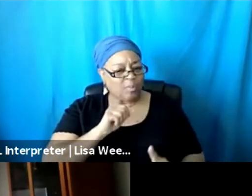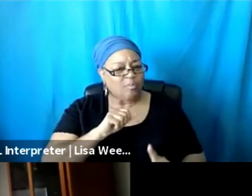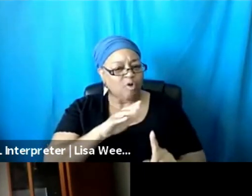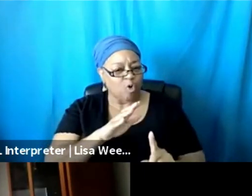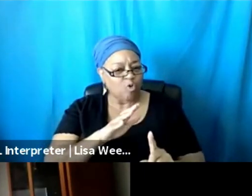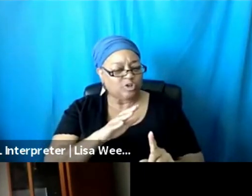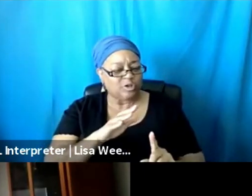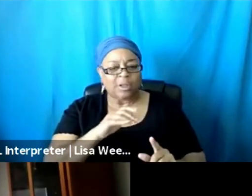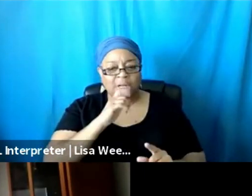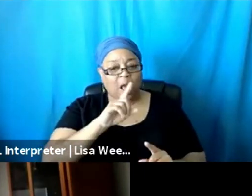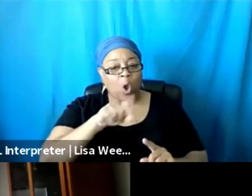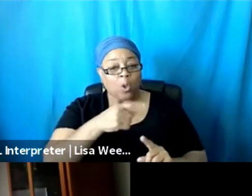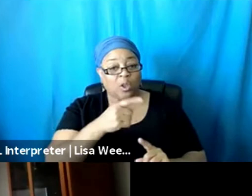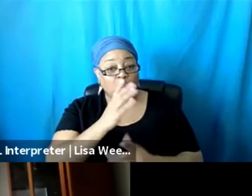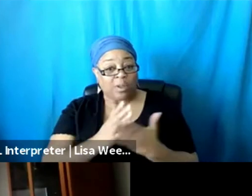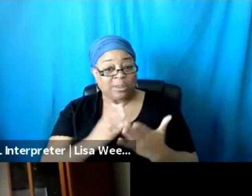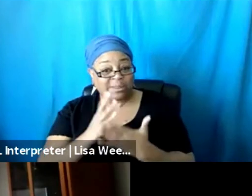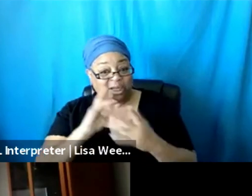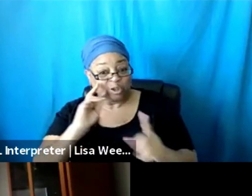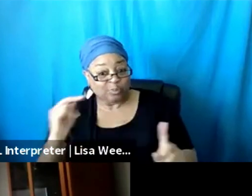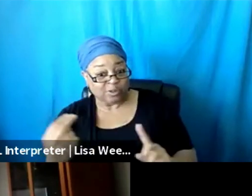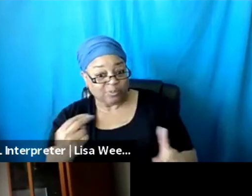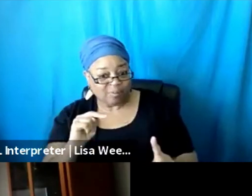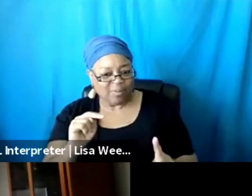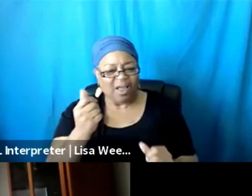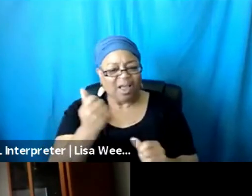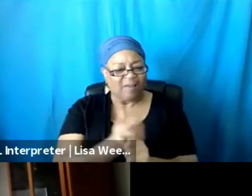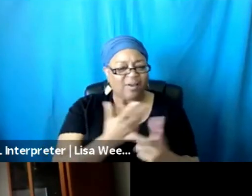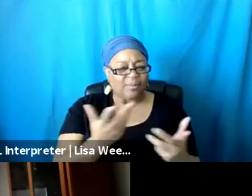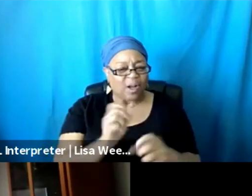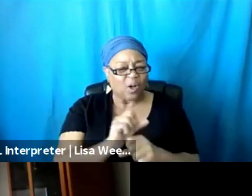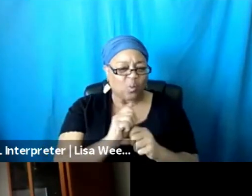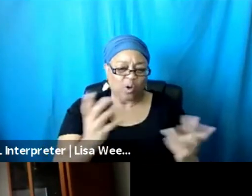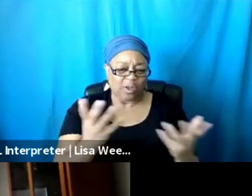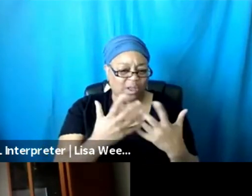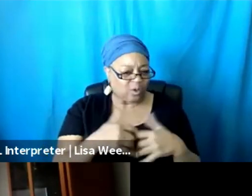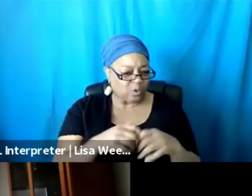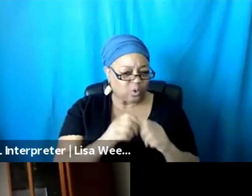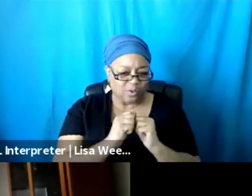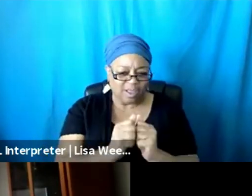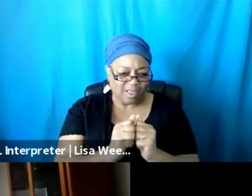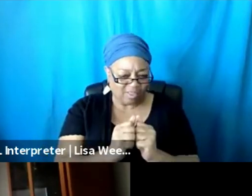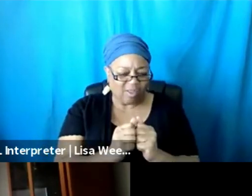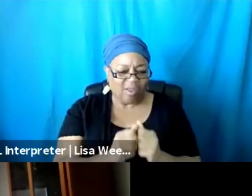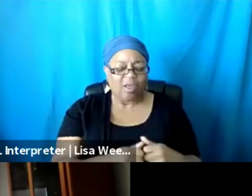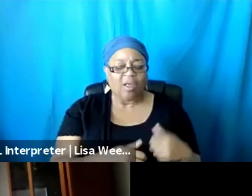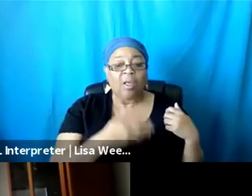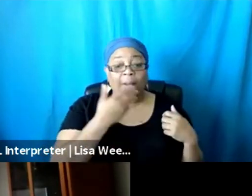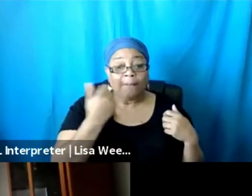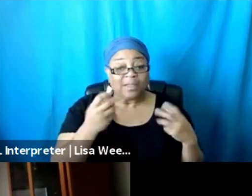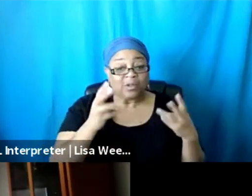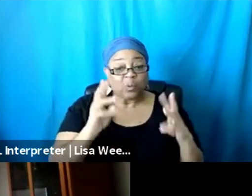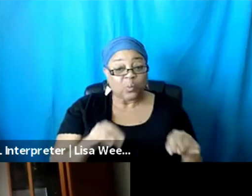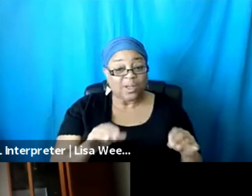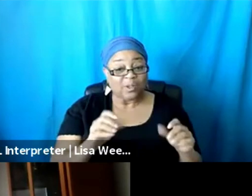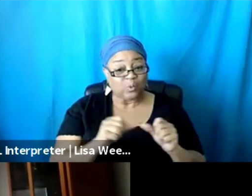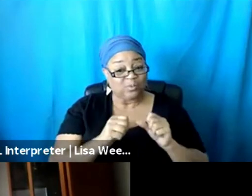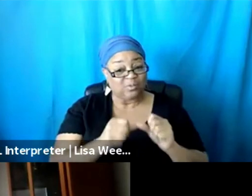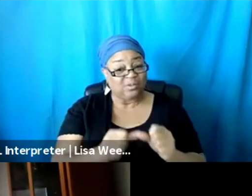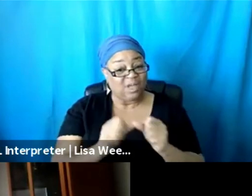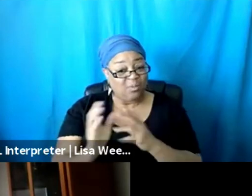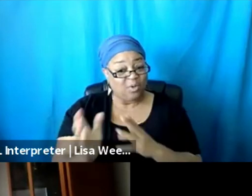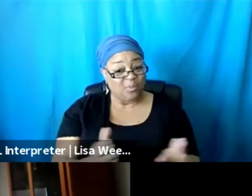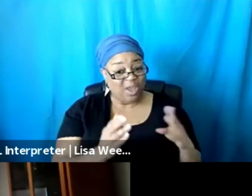sector, but it's everybody working together. And the best way to stay prepared in the future is doing